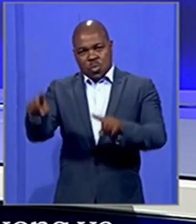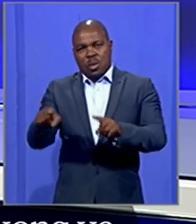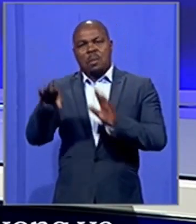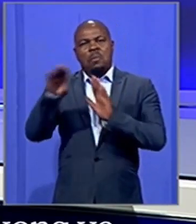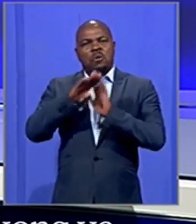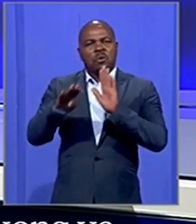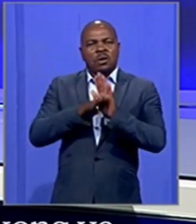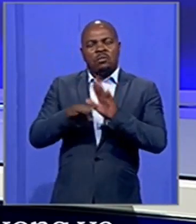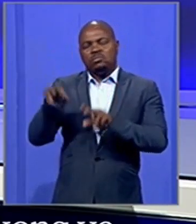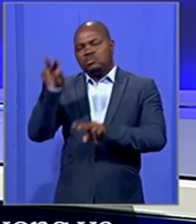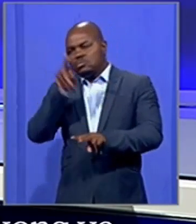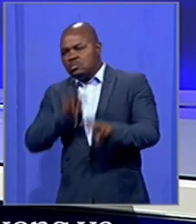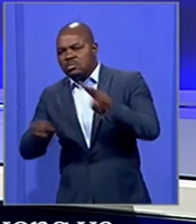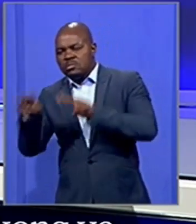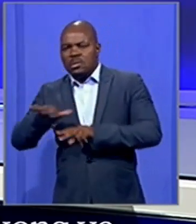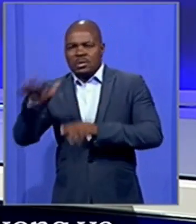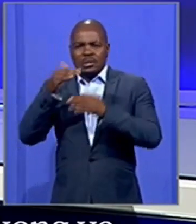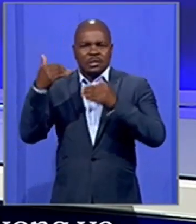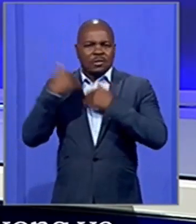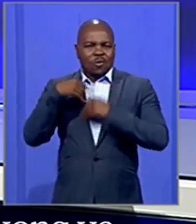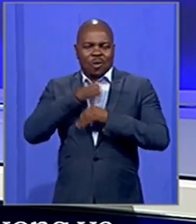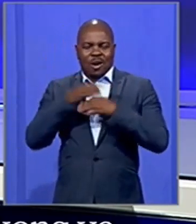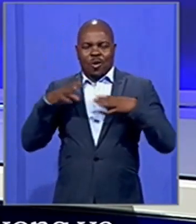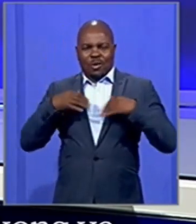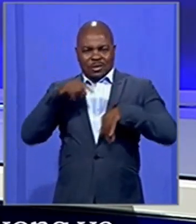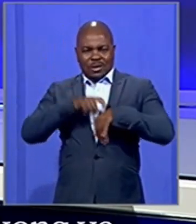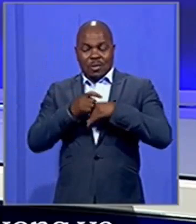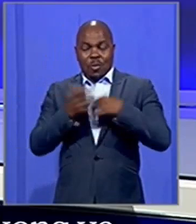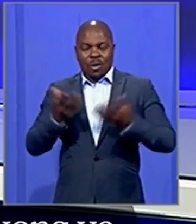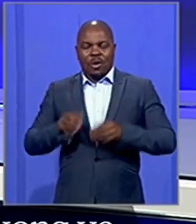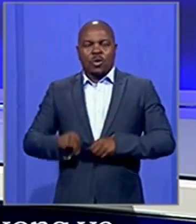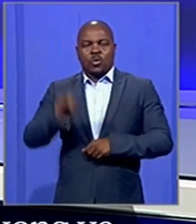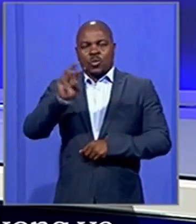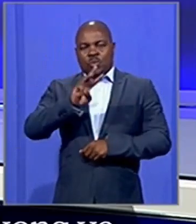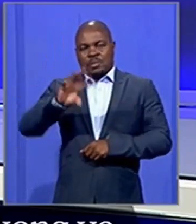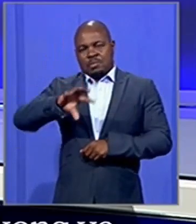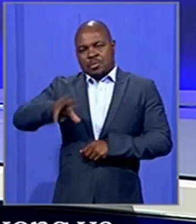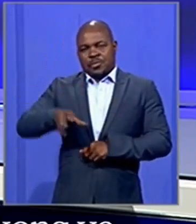la go lekola polokego sehleng sa maikhutšo ka Northwest.